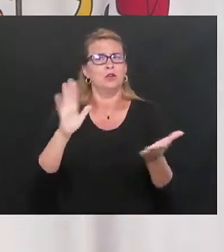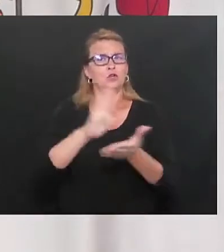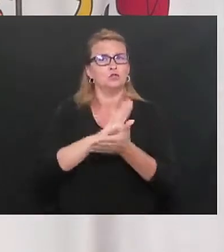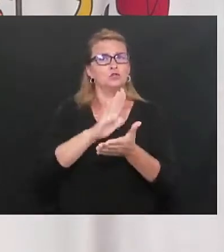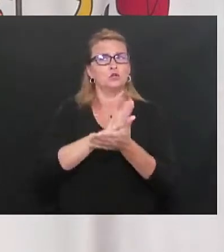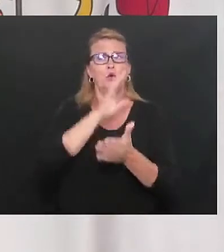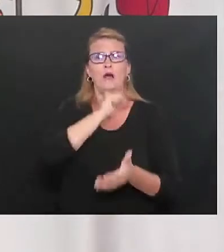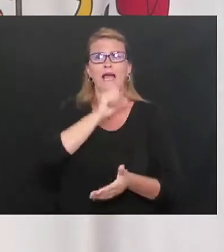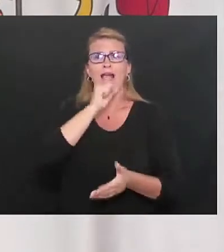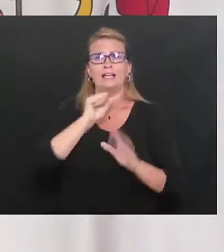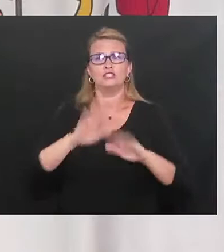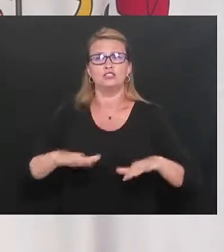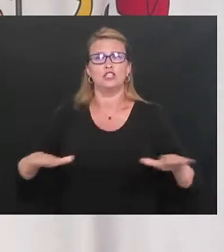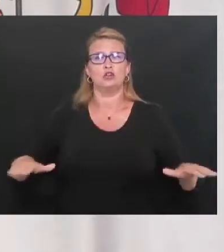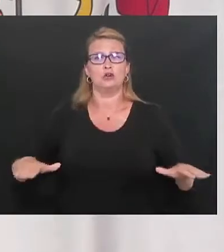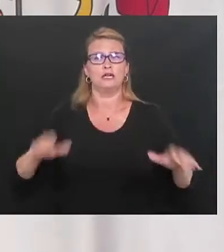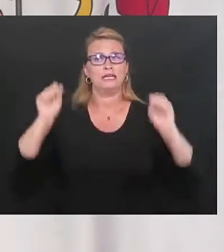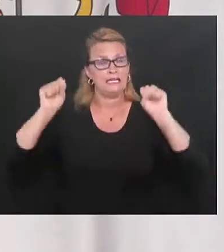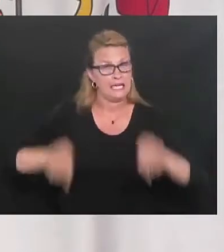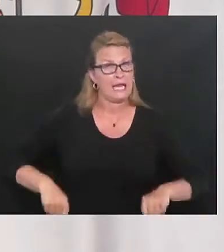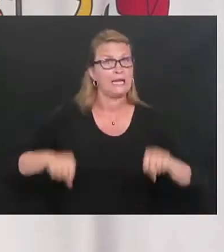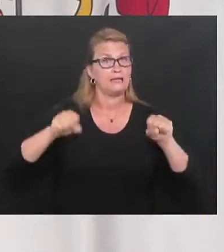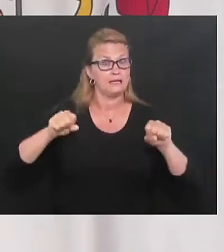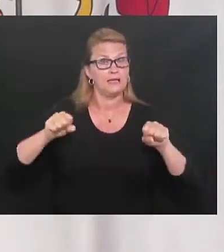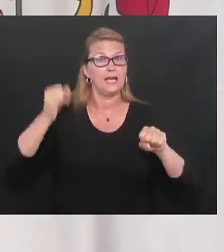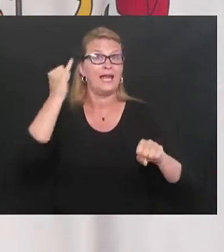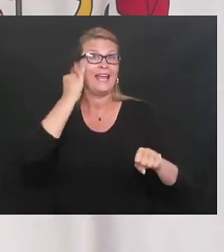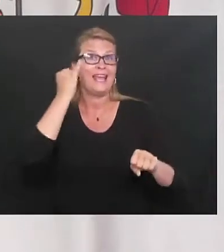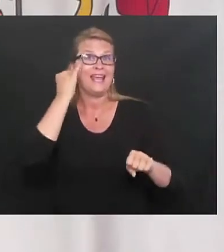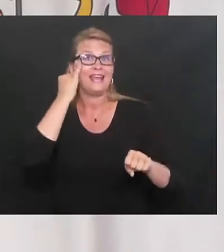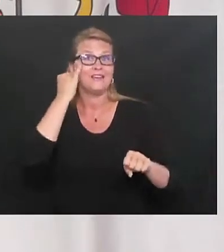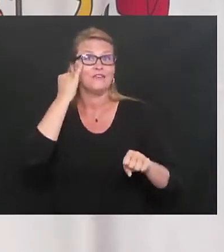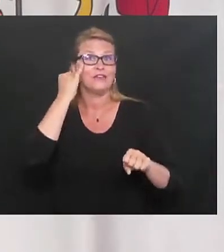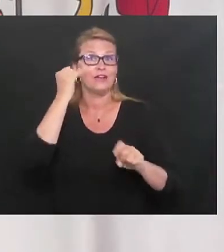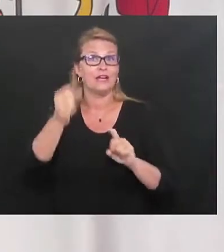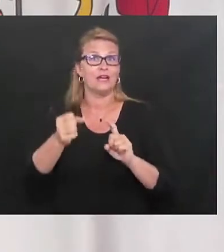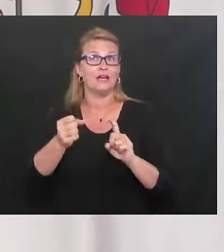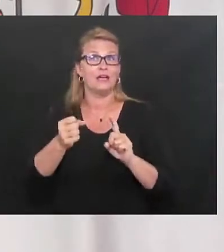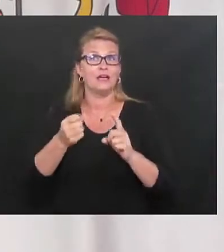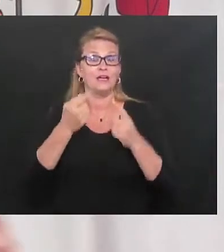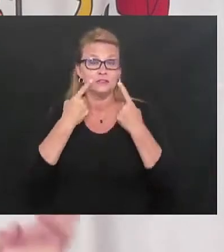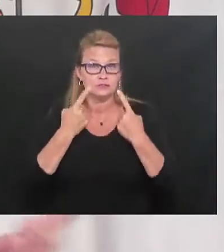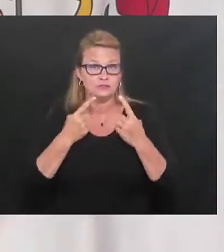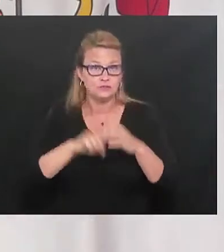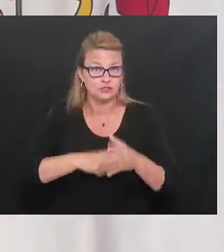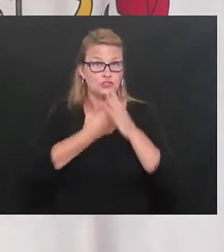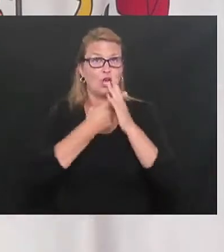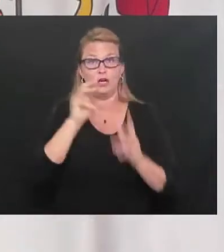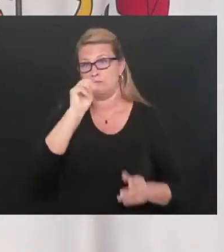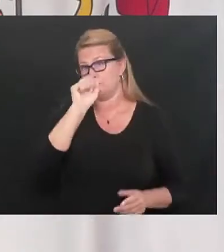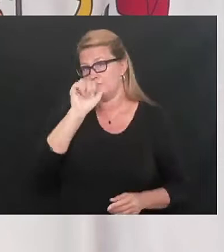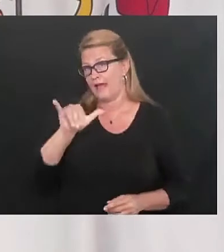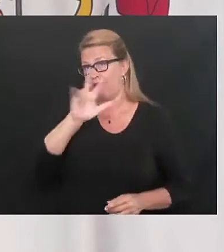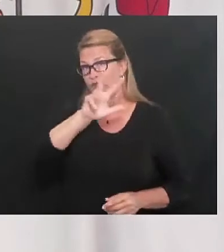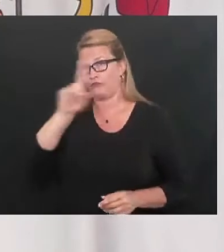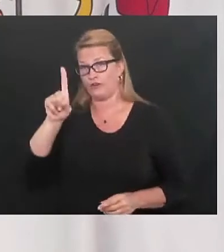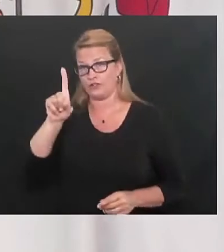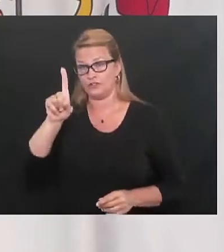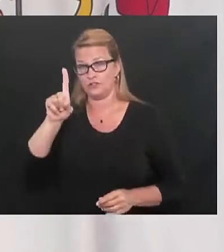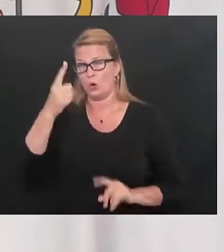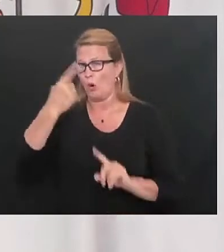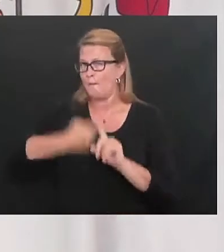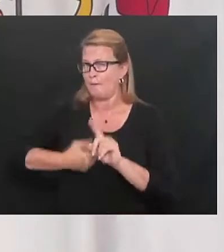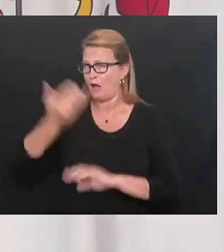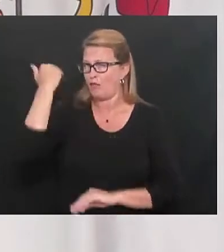School-aged children are eligible if effective May 31st, May 31st, a month